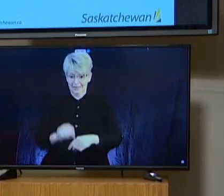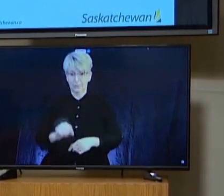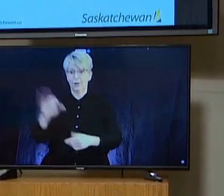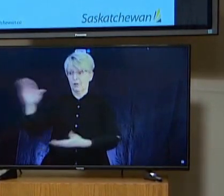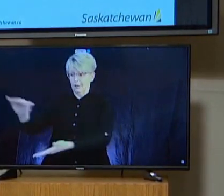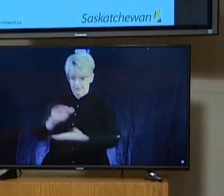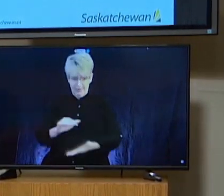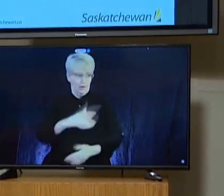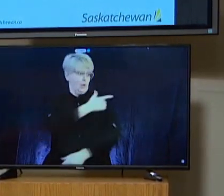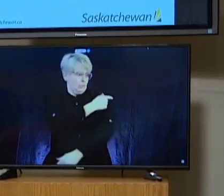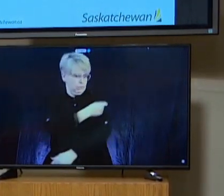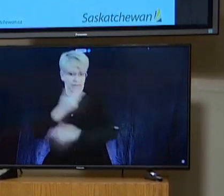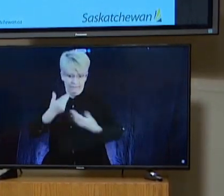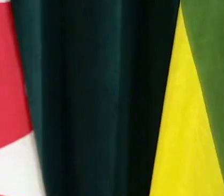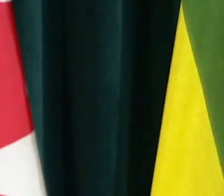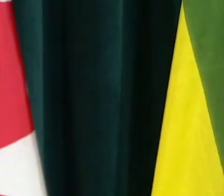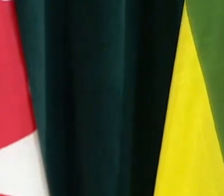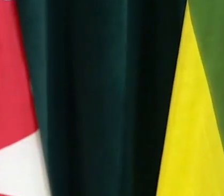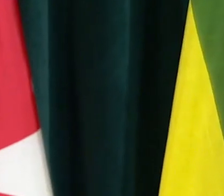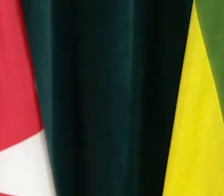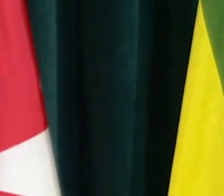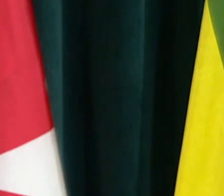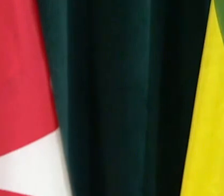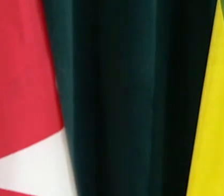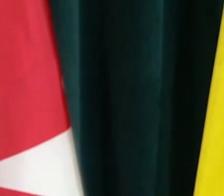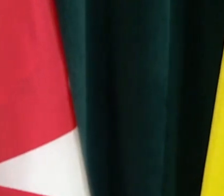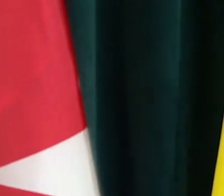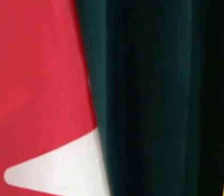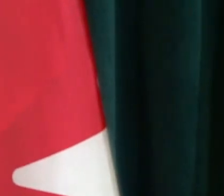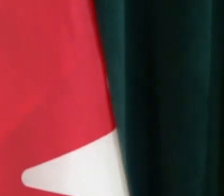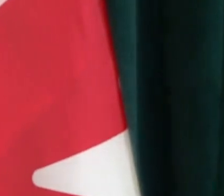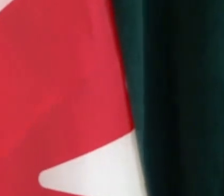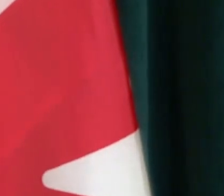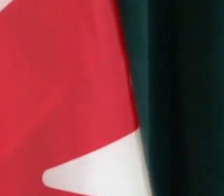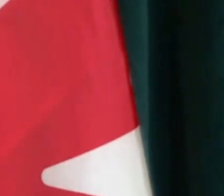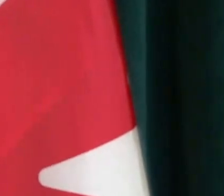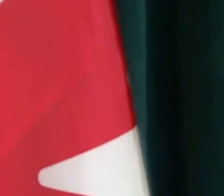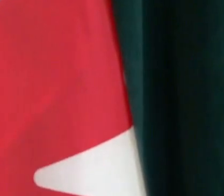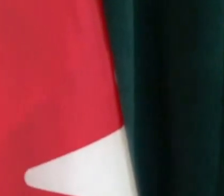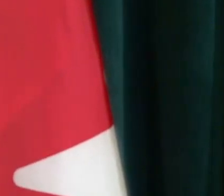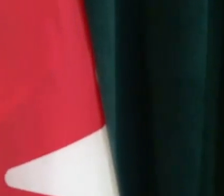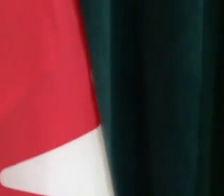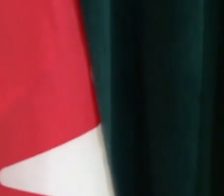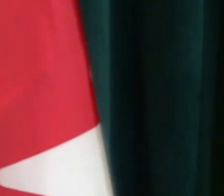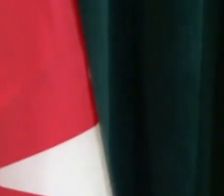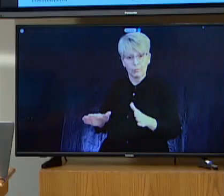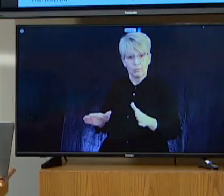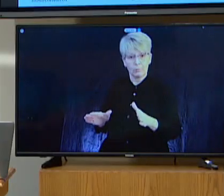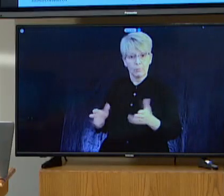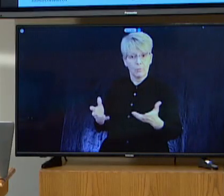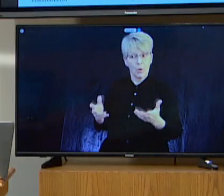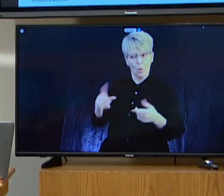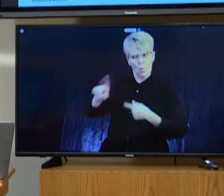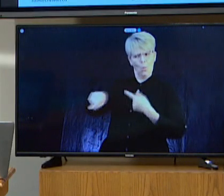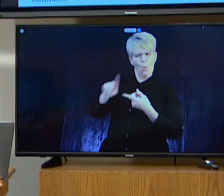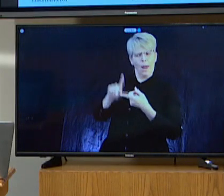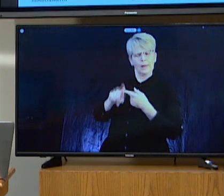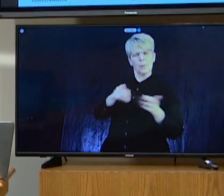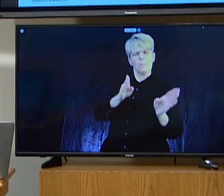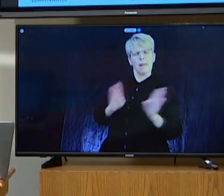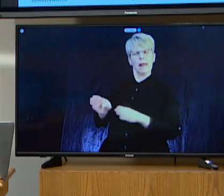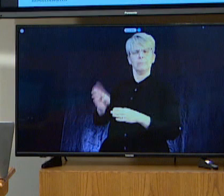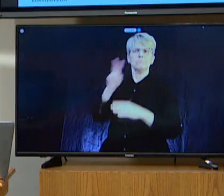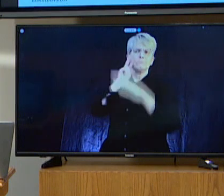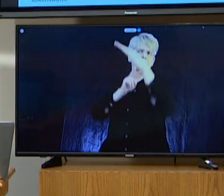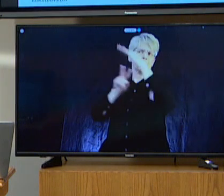we're getting them out as fast as we can. Merriman says the province's current allotment from the federal government is not enough. The province's chief medical health